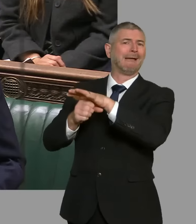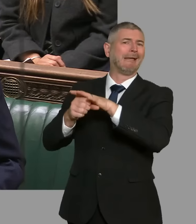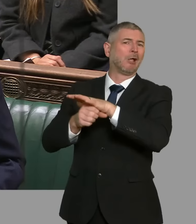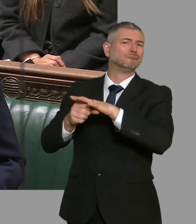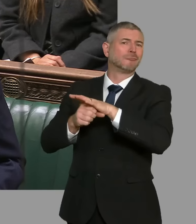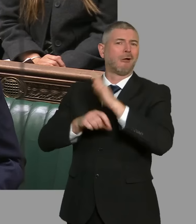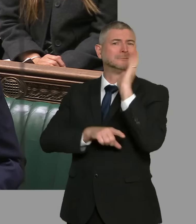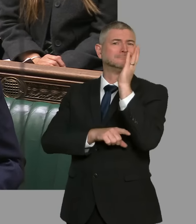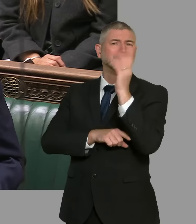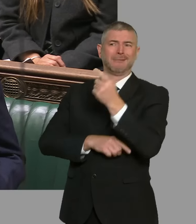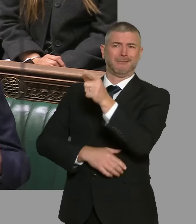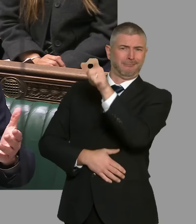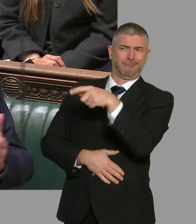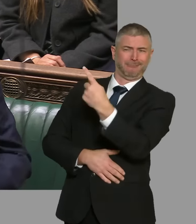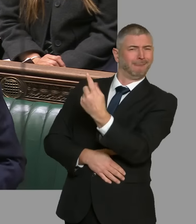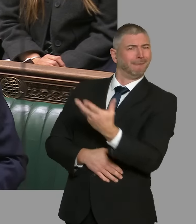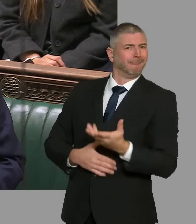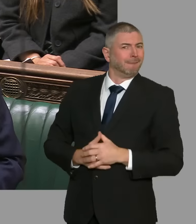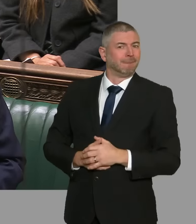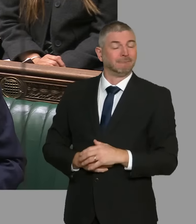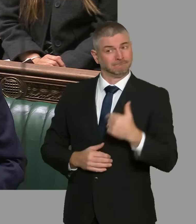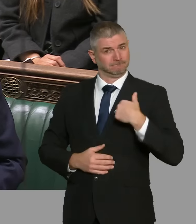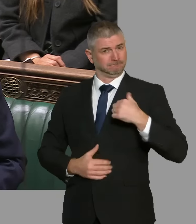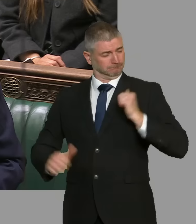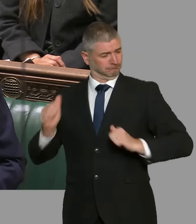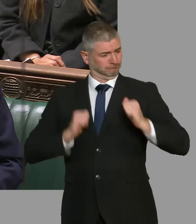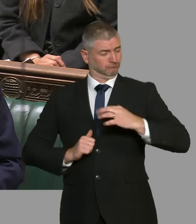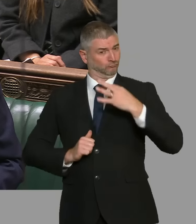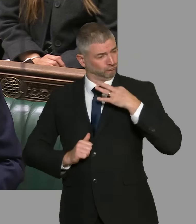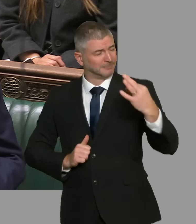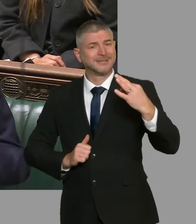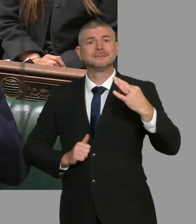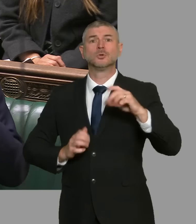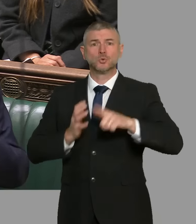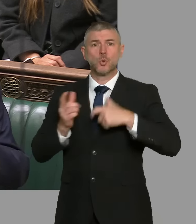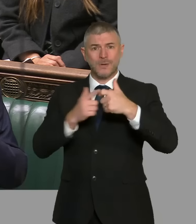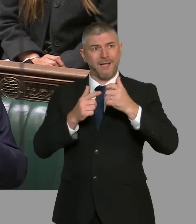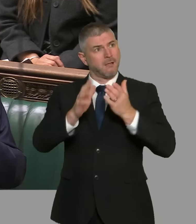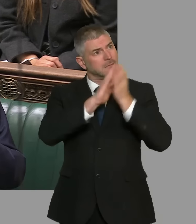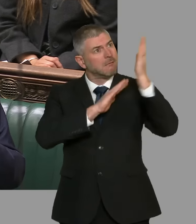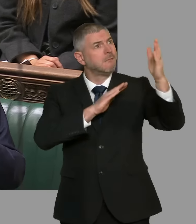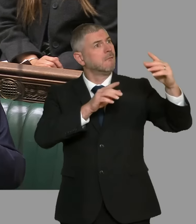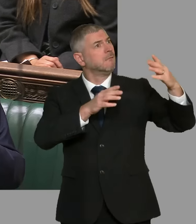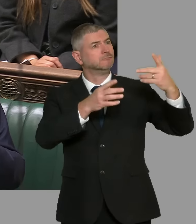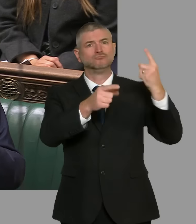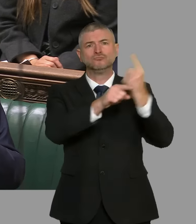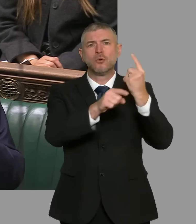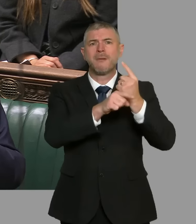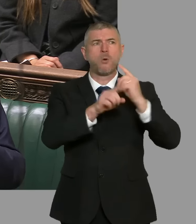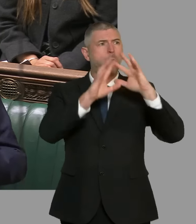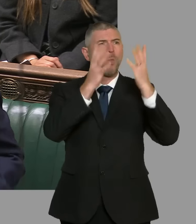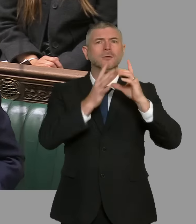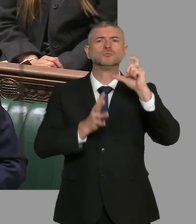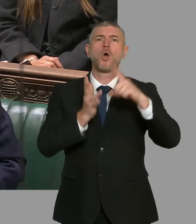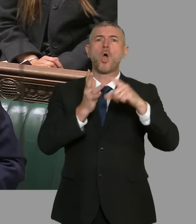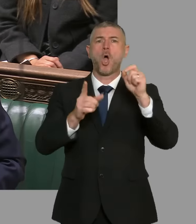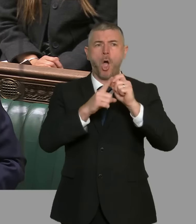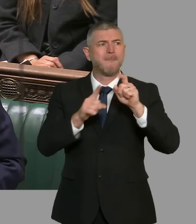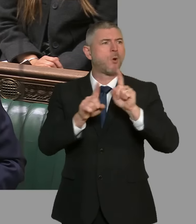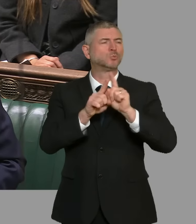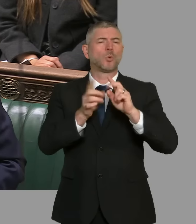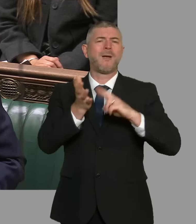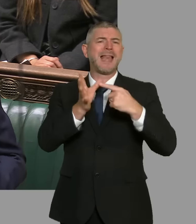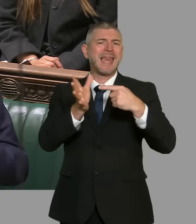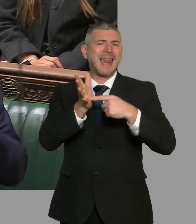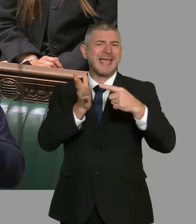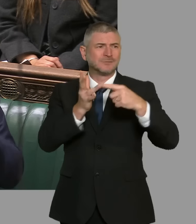represent our country on the world stage last week in COP, before that in NATO, and it's because of the reputation we've rebuilt over the last